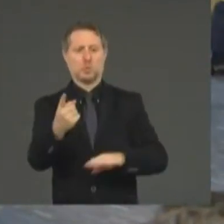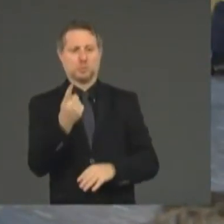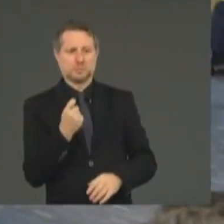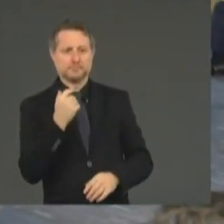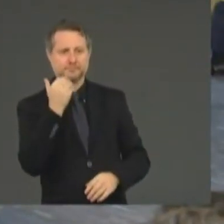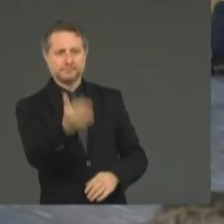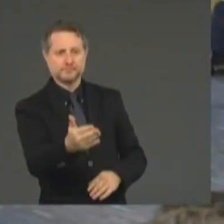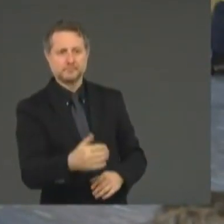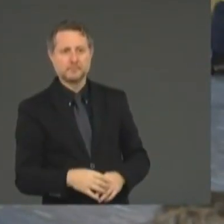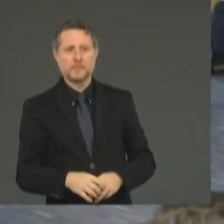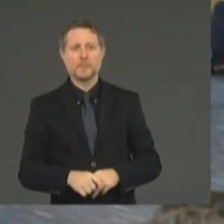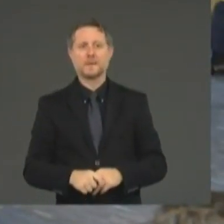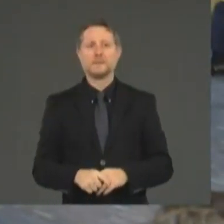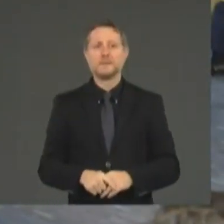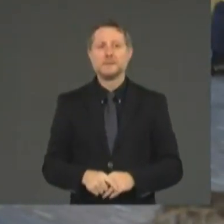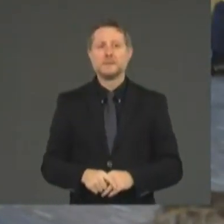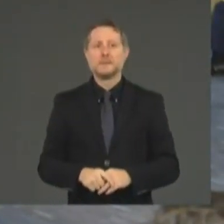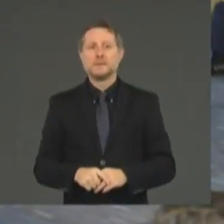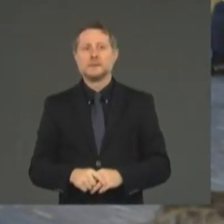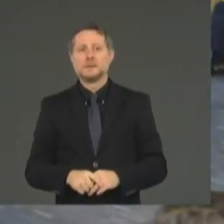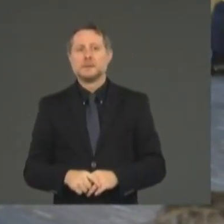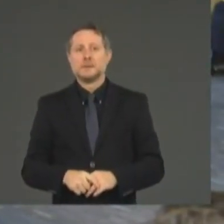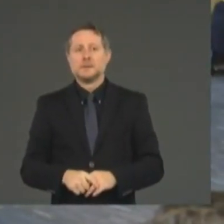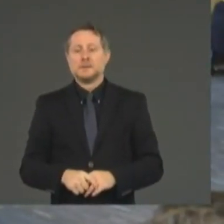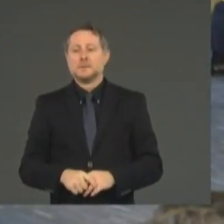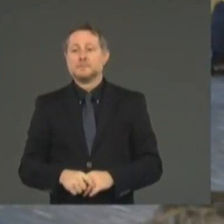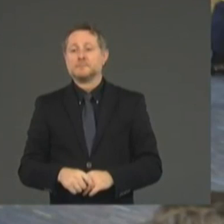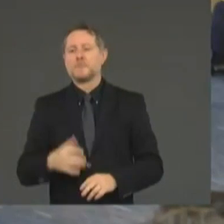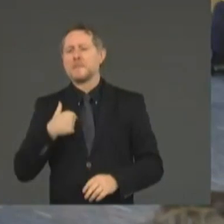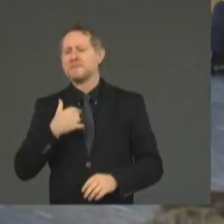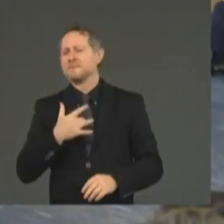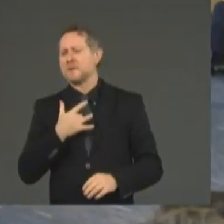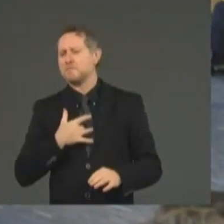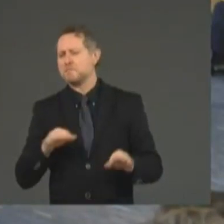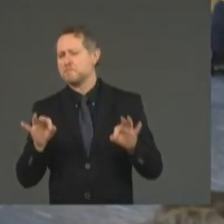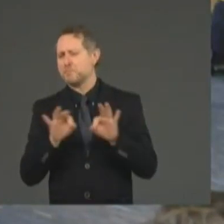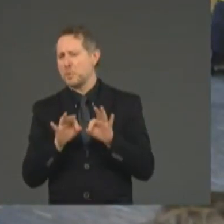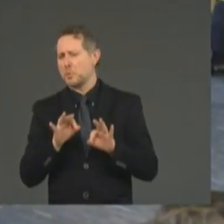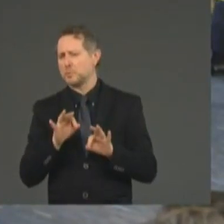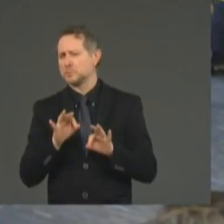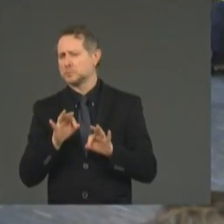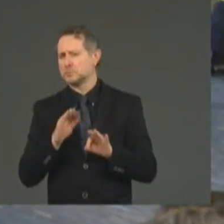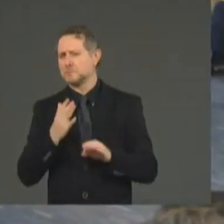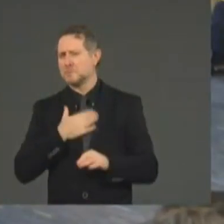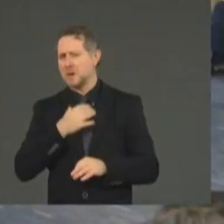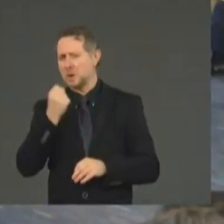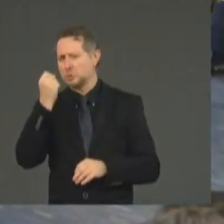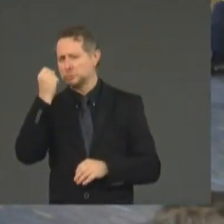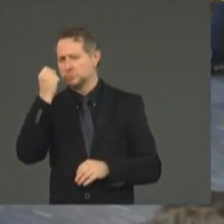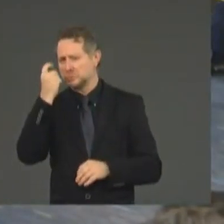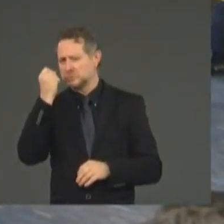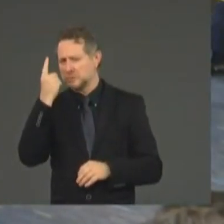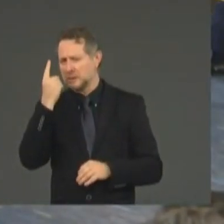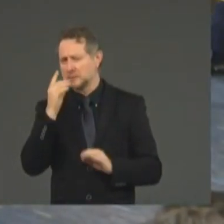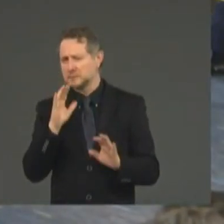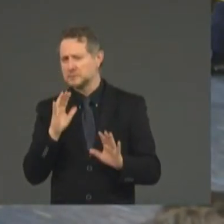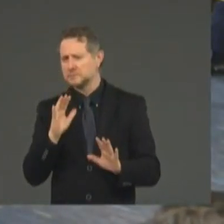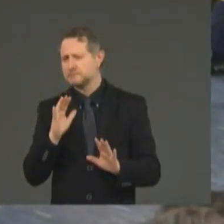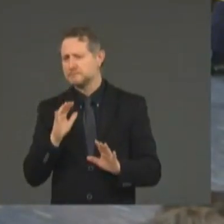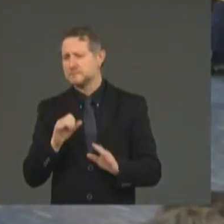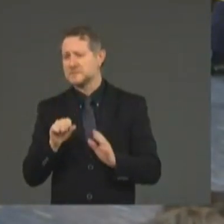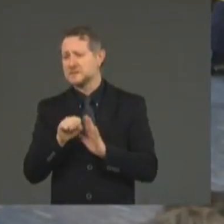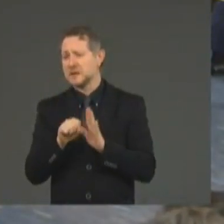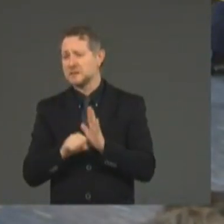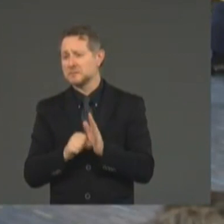earlier, because why I think it's important, based on what I understand, is that the state moved the date for that